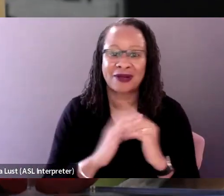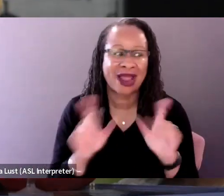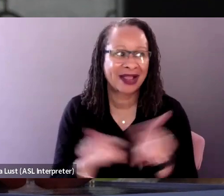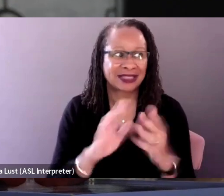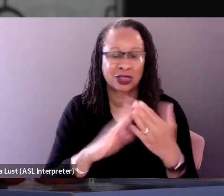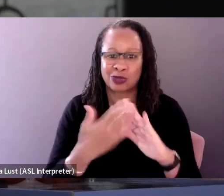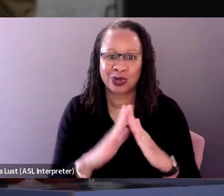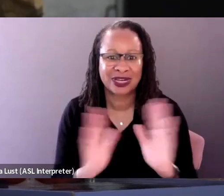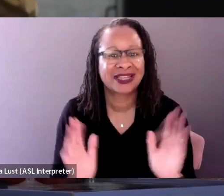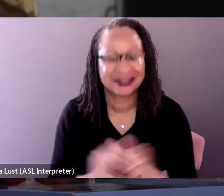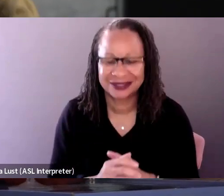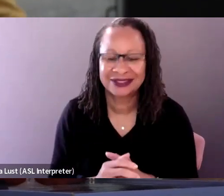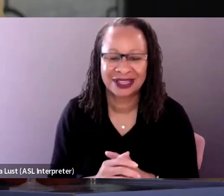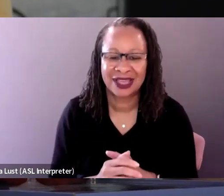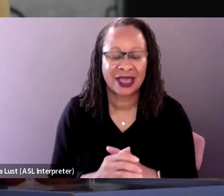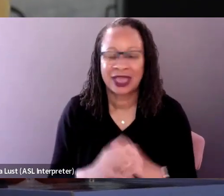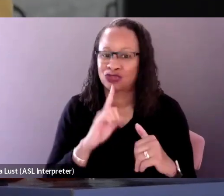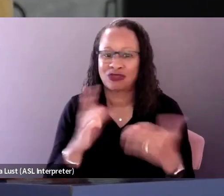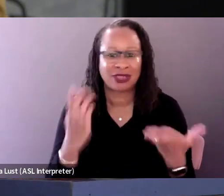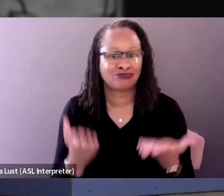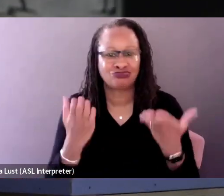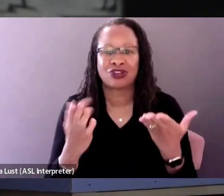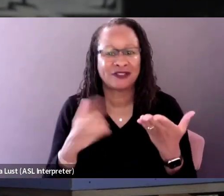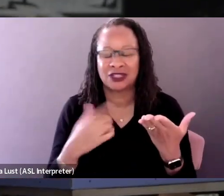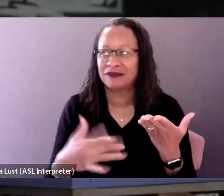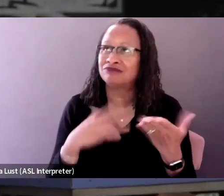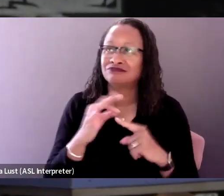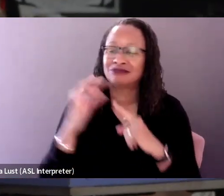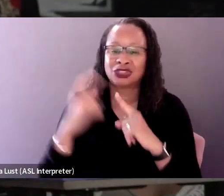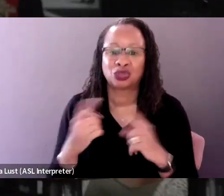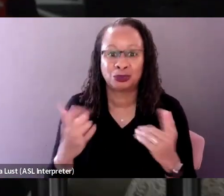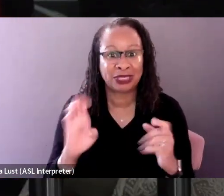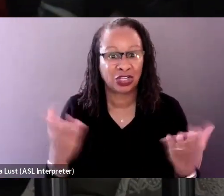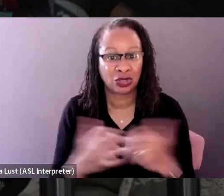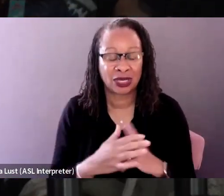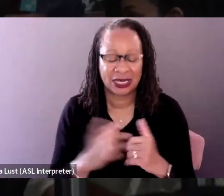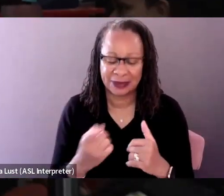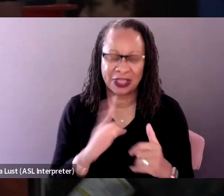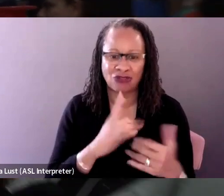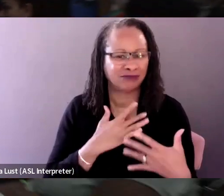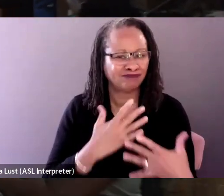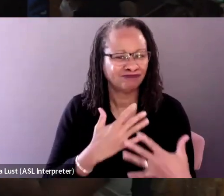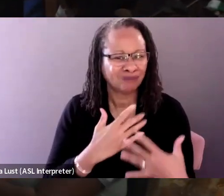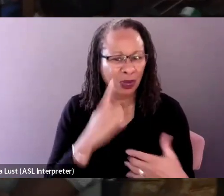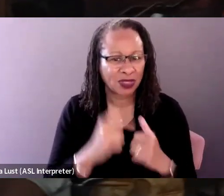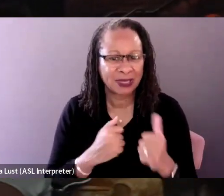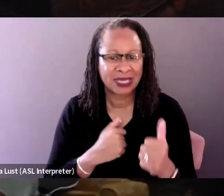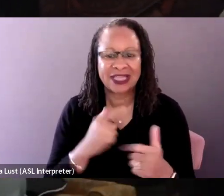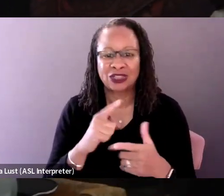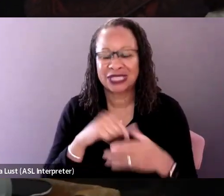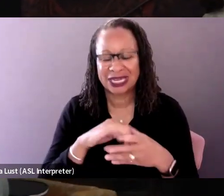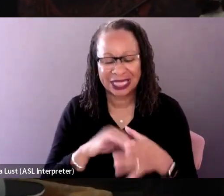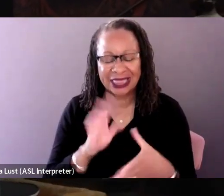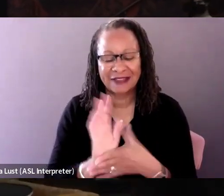and such a privilege to do it this way. Something I really resonated with what that you said in the film was talking about